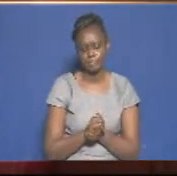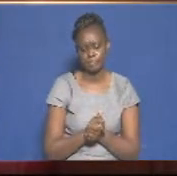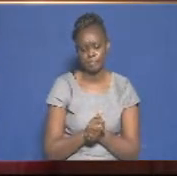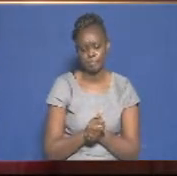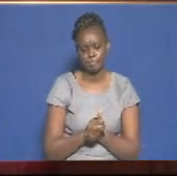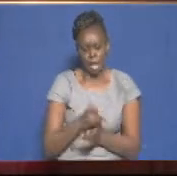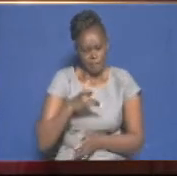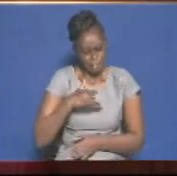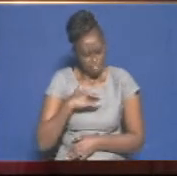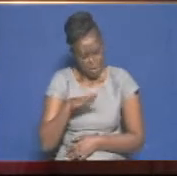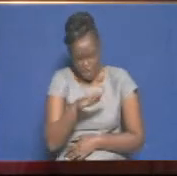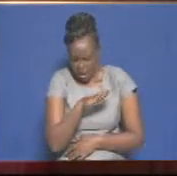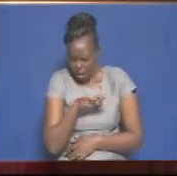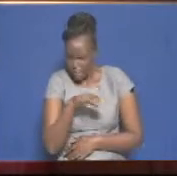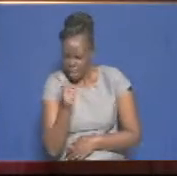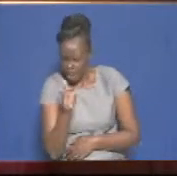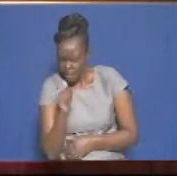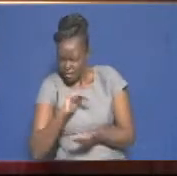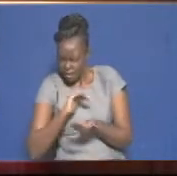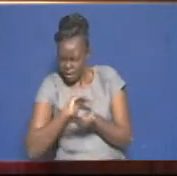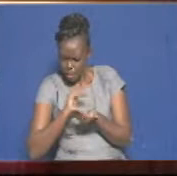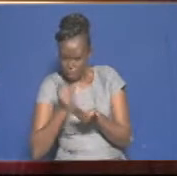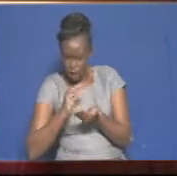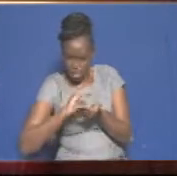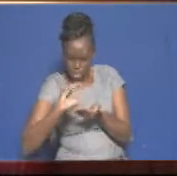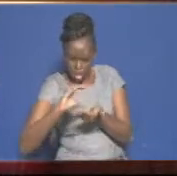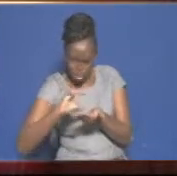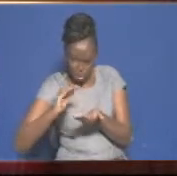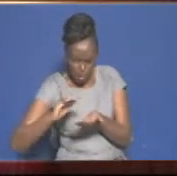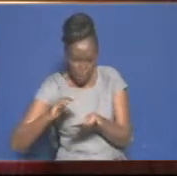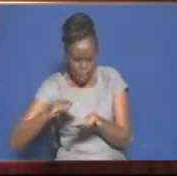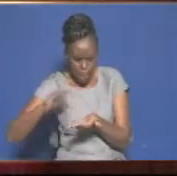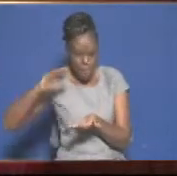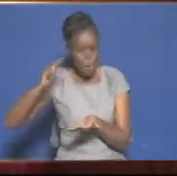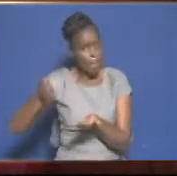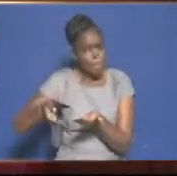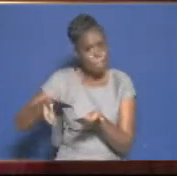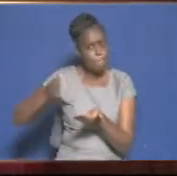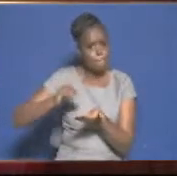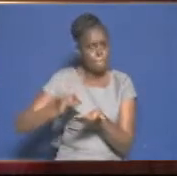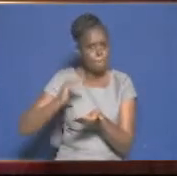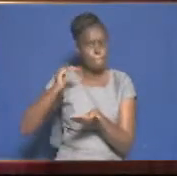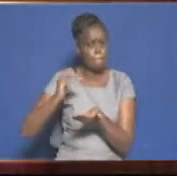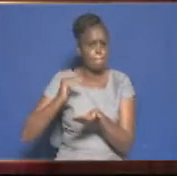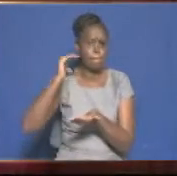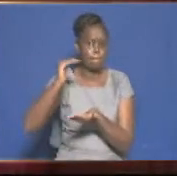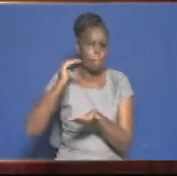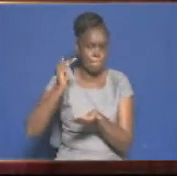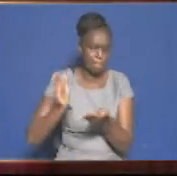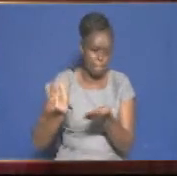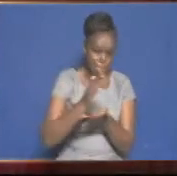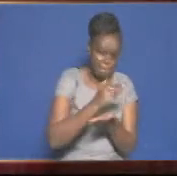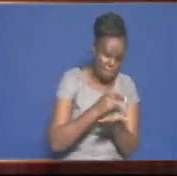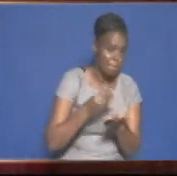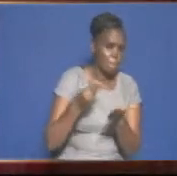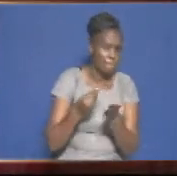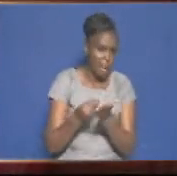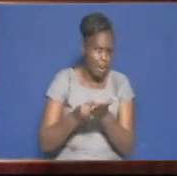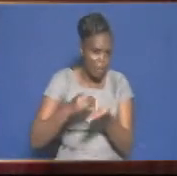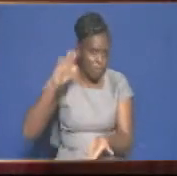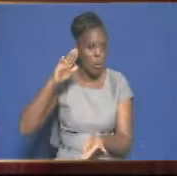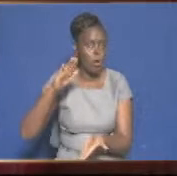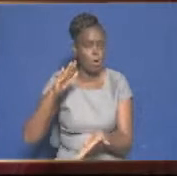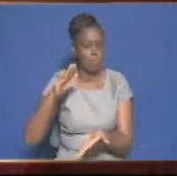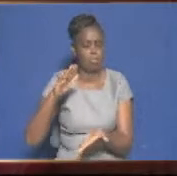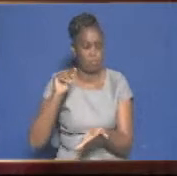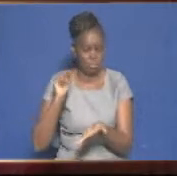feel funds should have been should be enhanced, should revenue collection behave well,